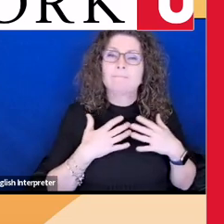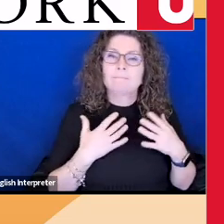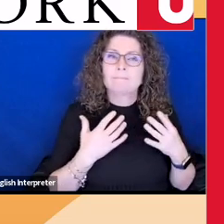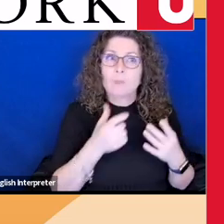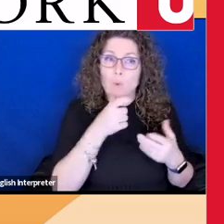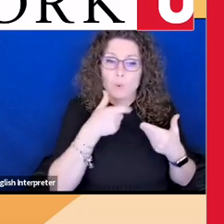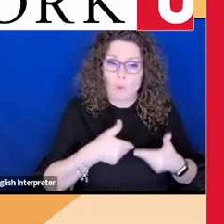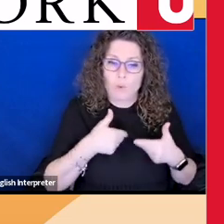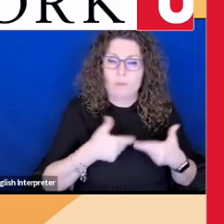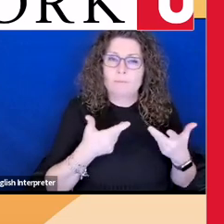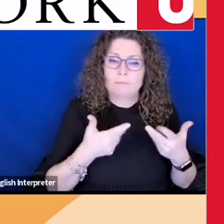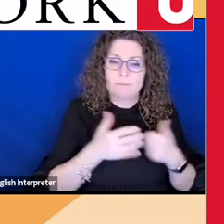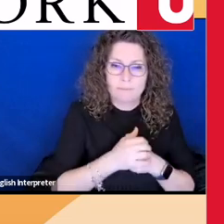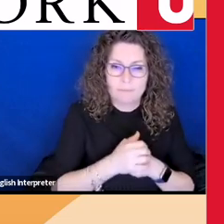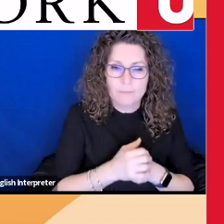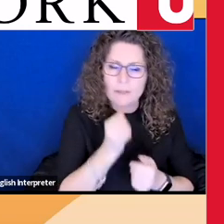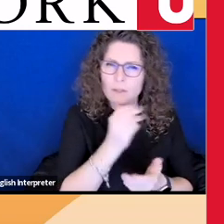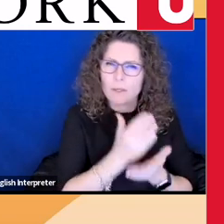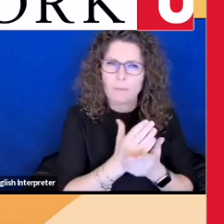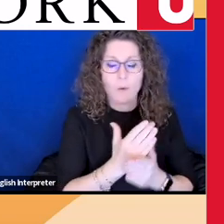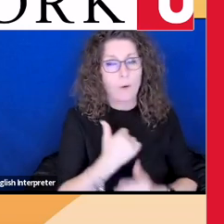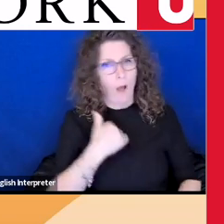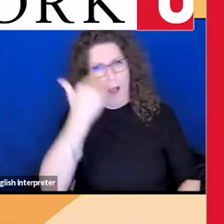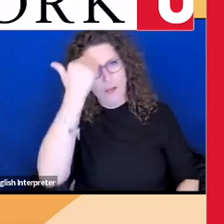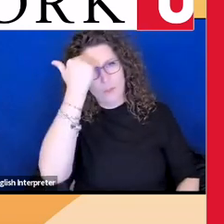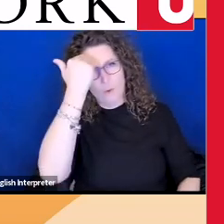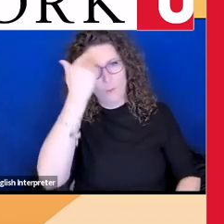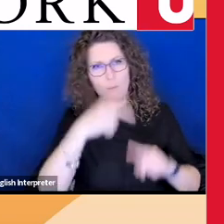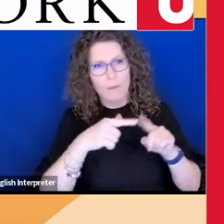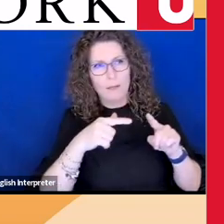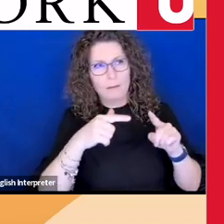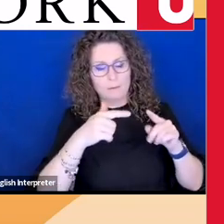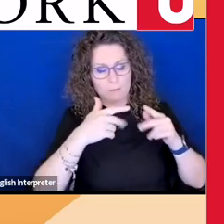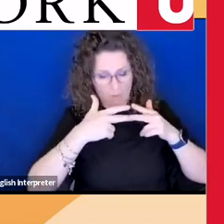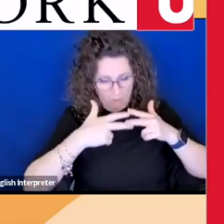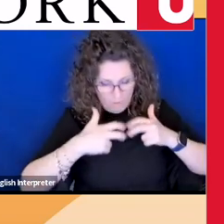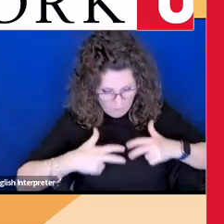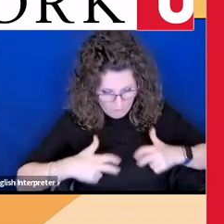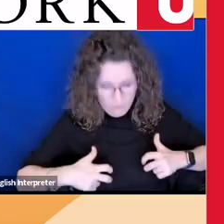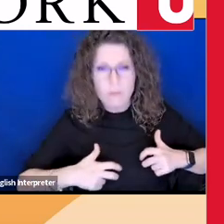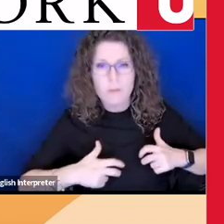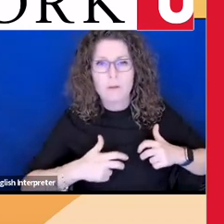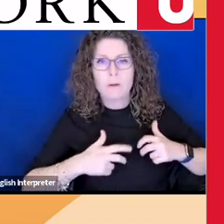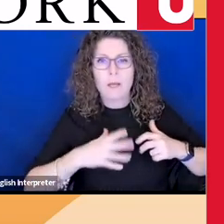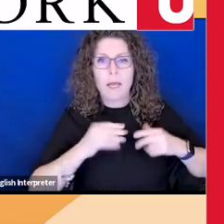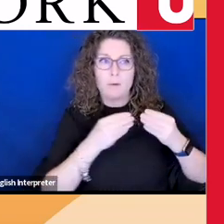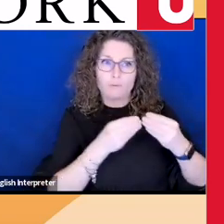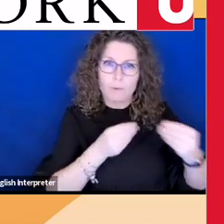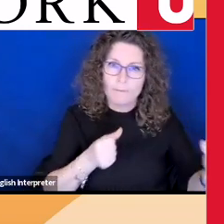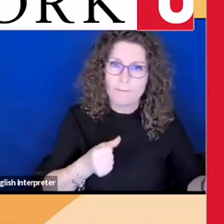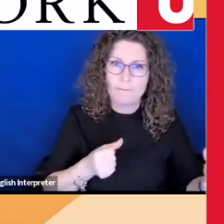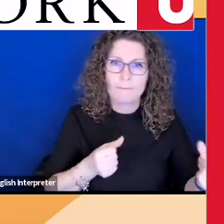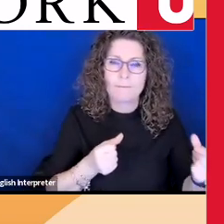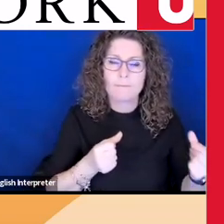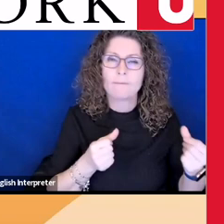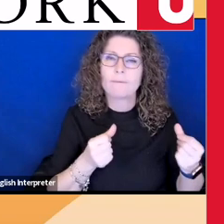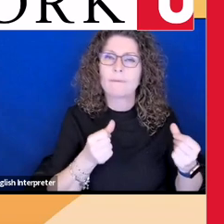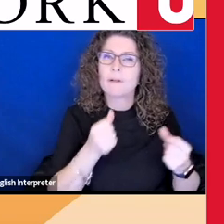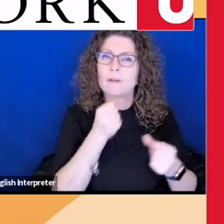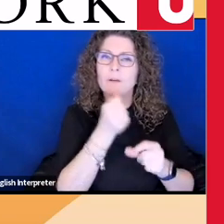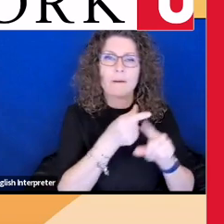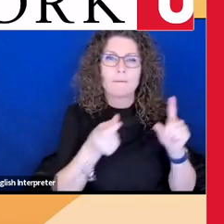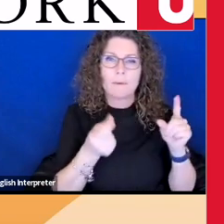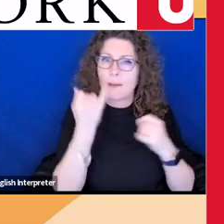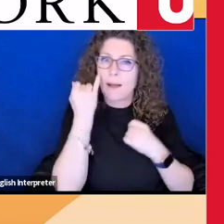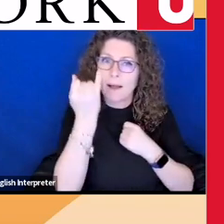is not a knowing, but an unfolding, an inquiry, a recovery. It begins not from the assertion,